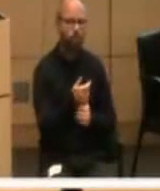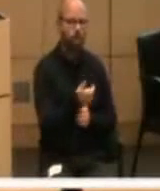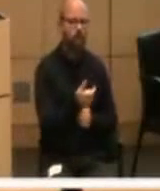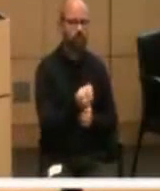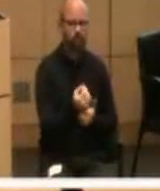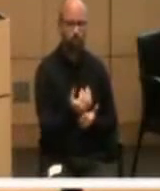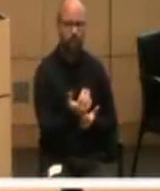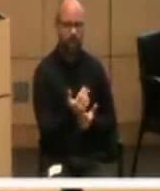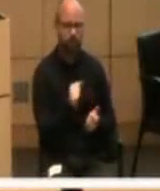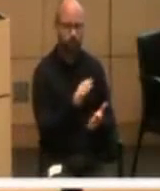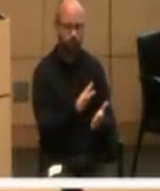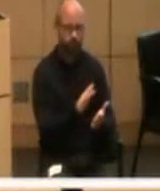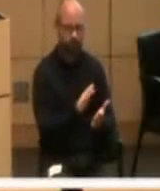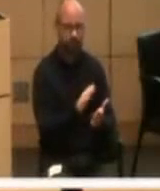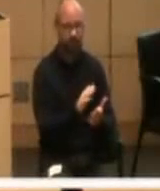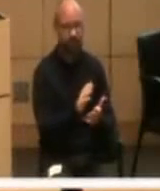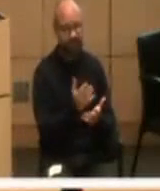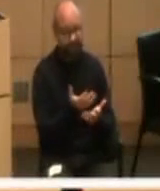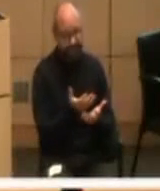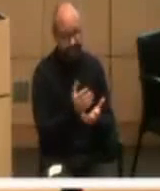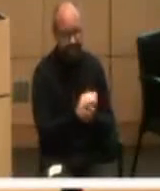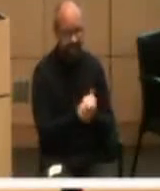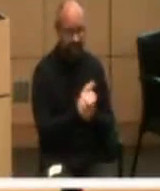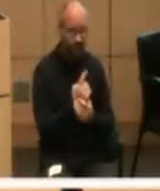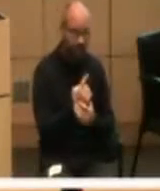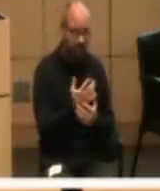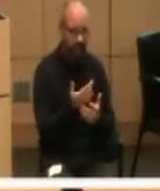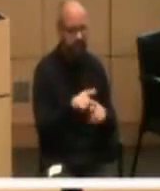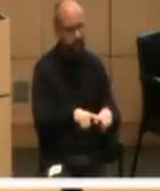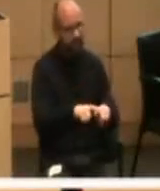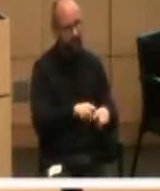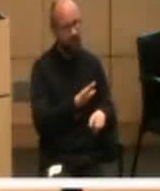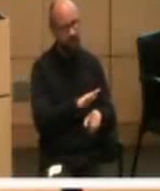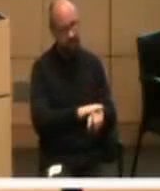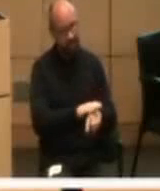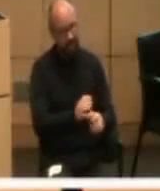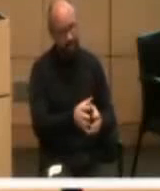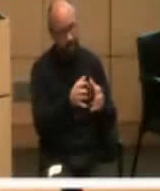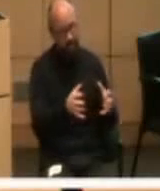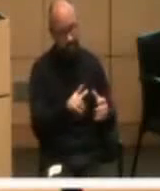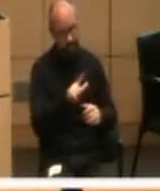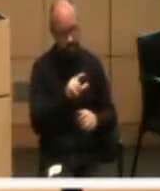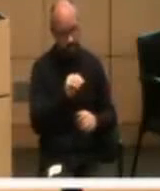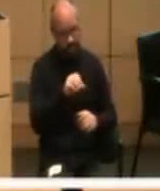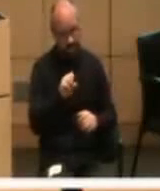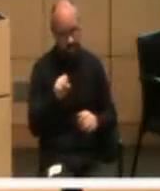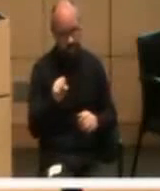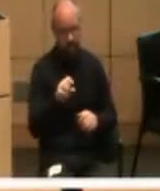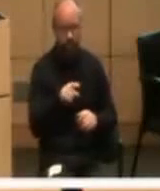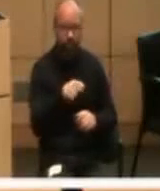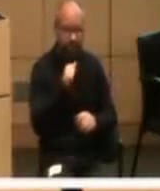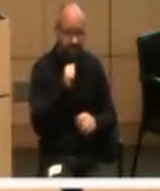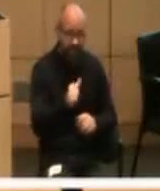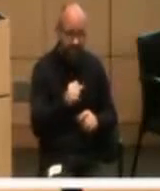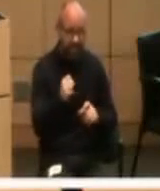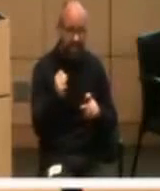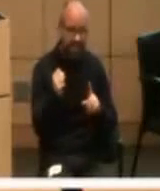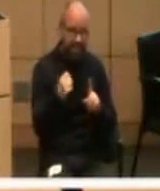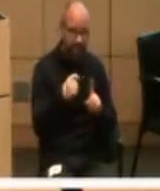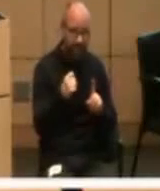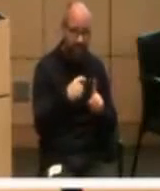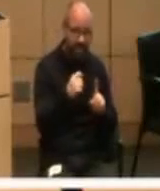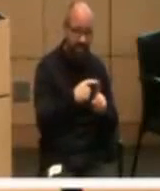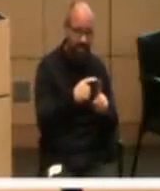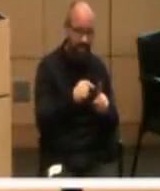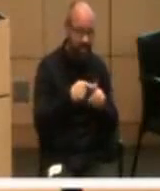one of the things that you're potentially doing, depending again on the degree of loss, is not stimulating the cochlear and